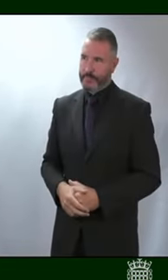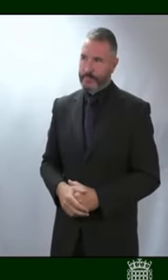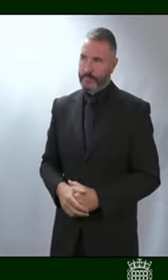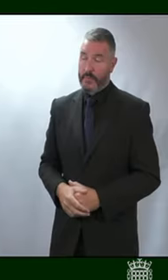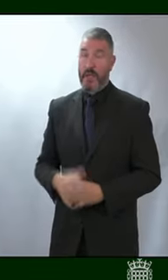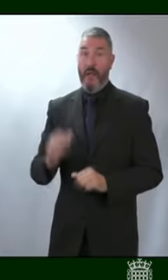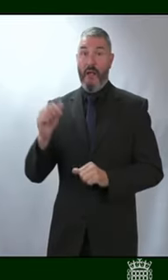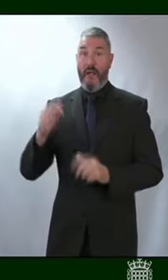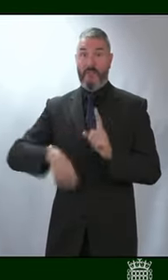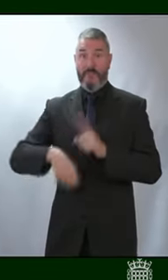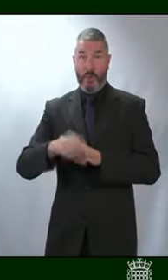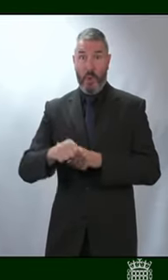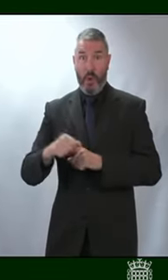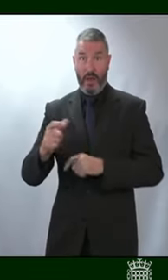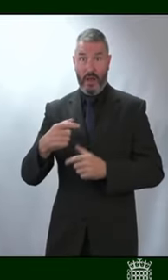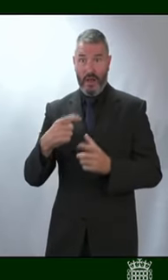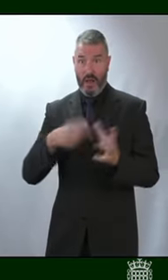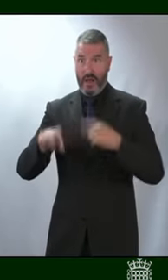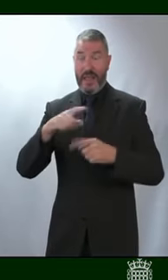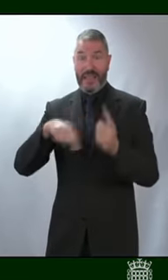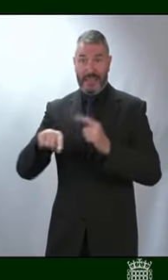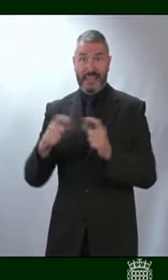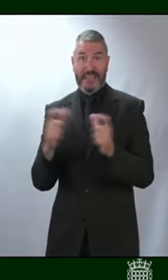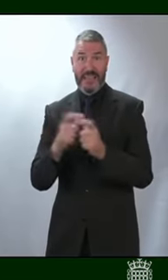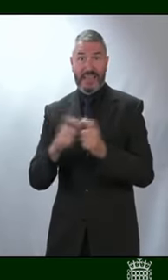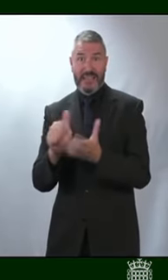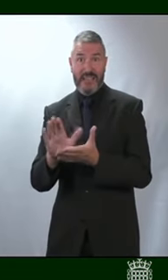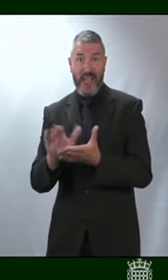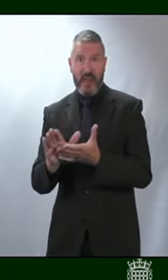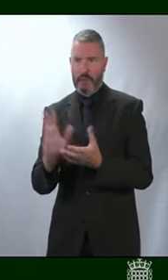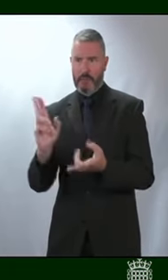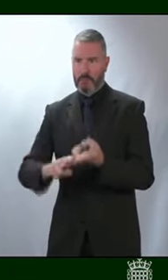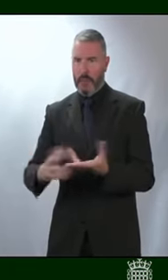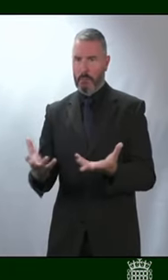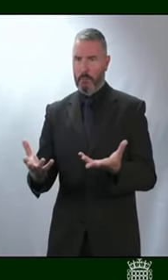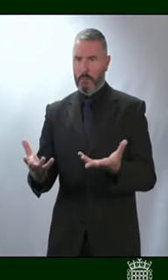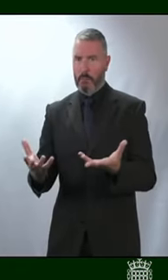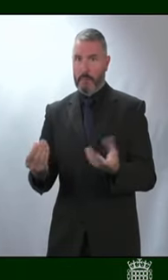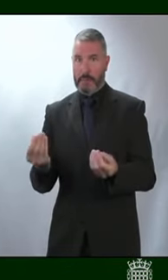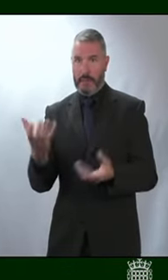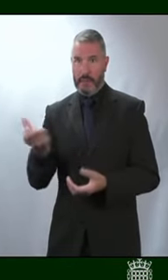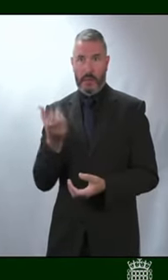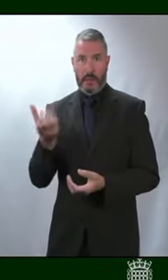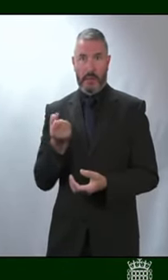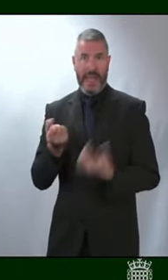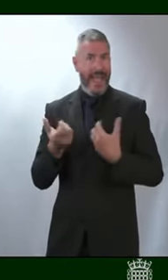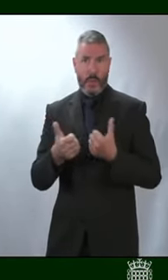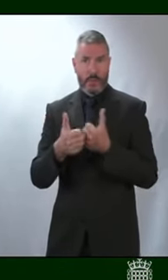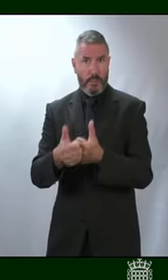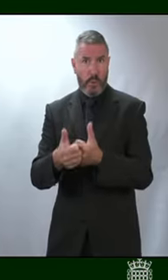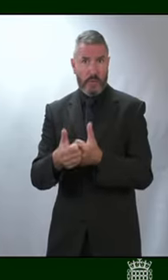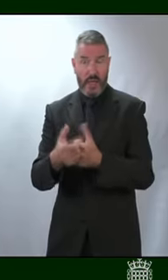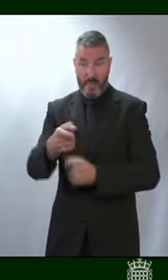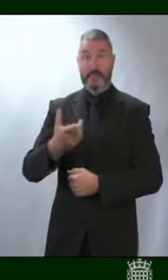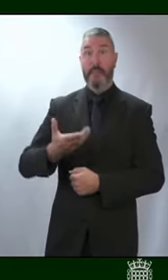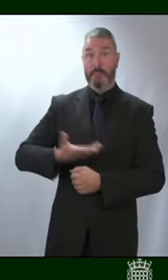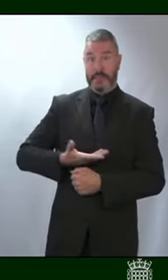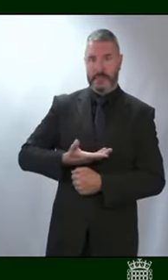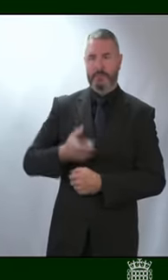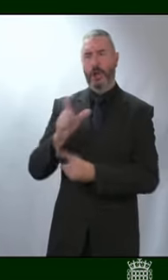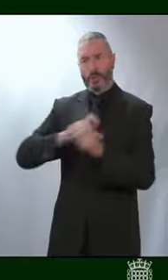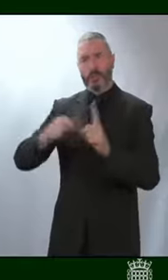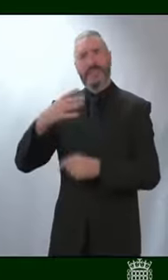League clubs are so reliant on gate receipts to be viable, can my right honourable friend assure me that he'll do everything possible to support these clubs, both as businesses, but for the communities that